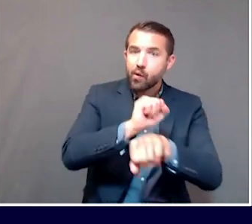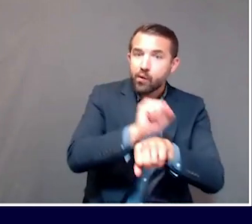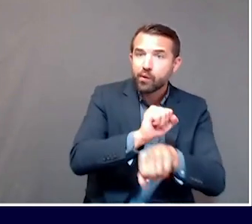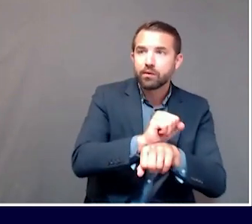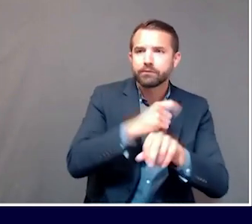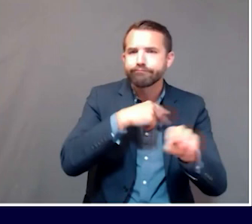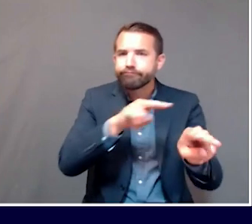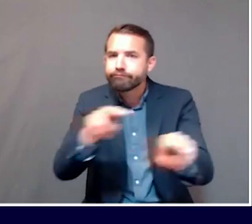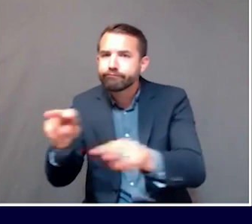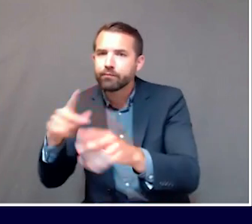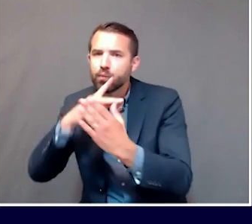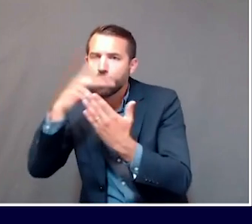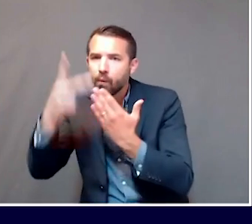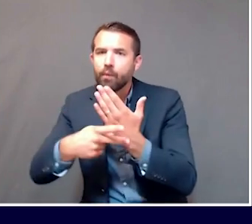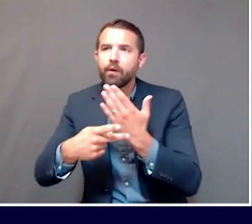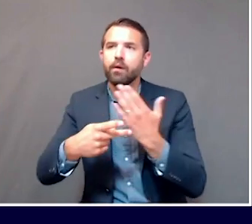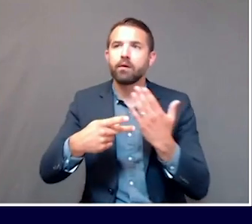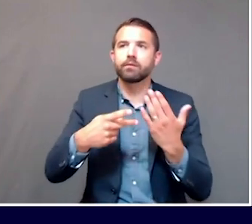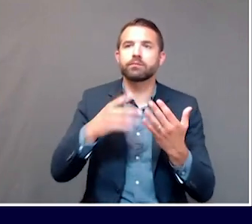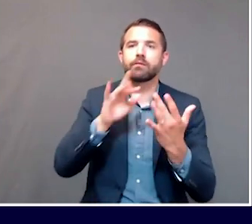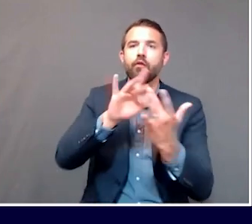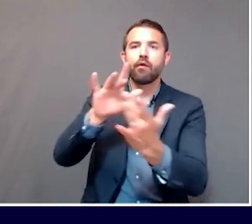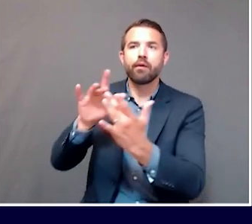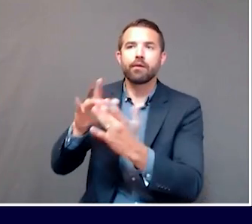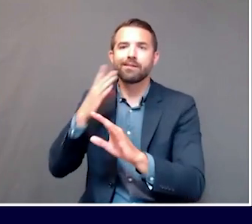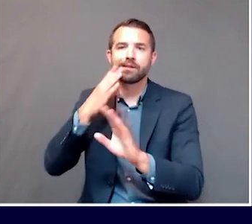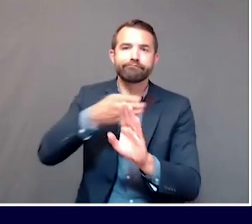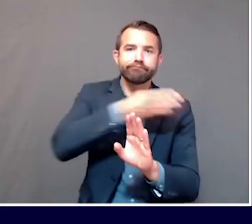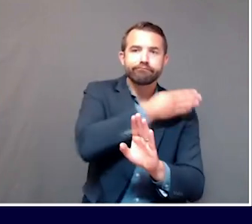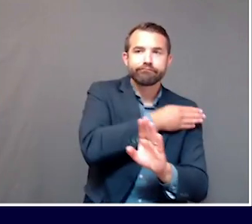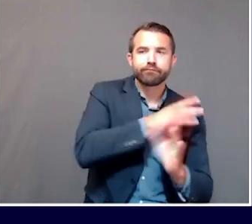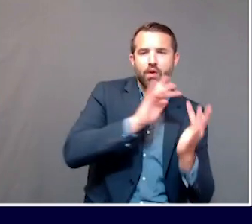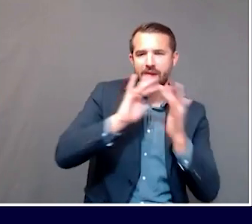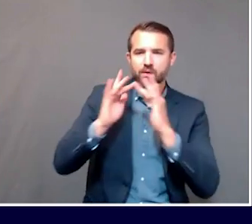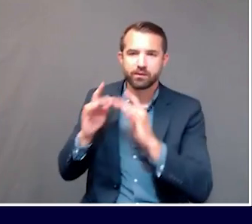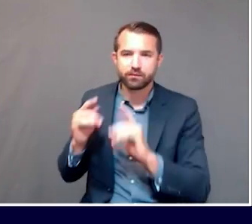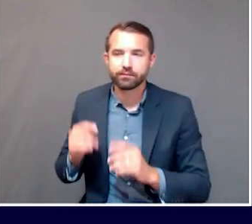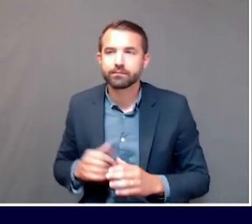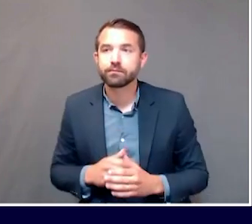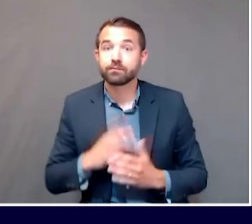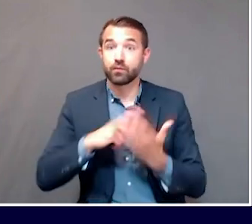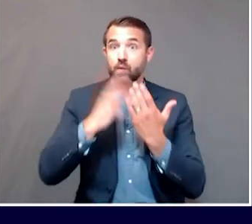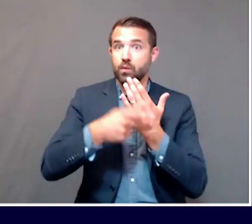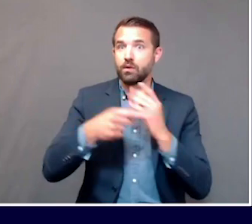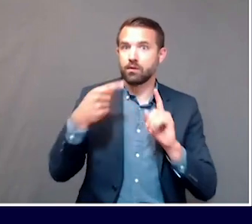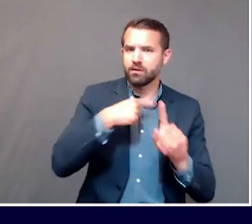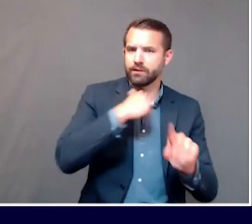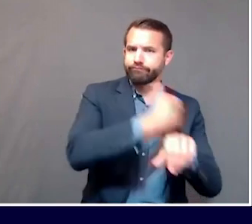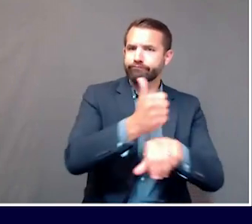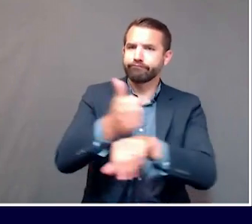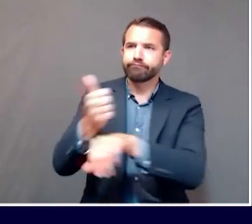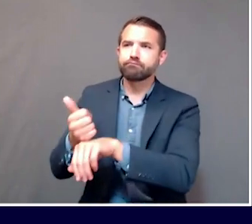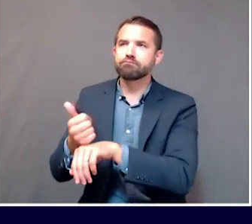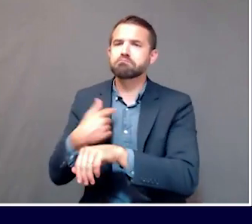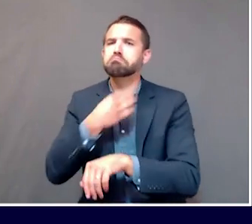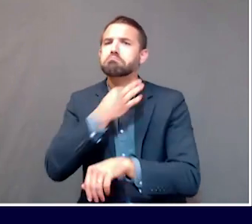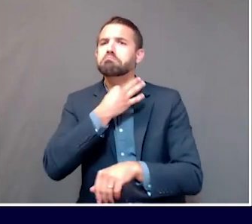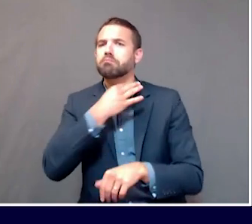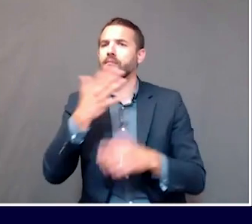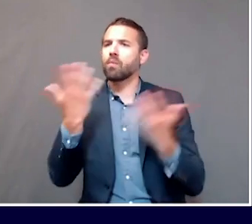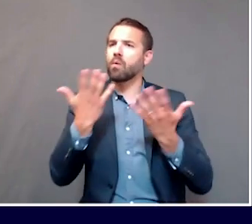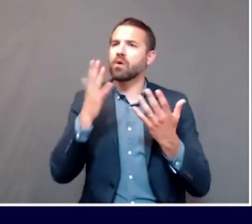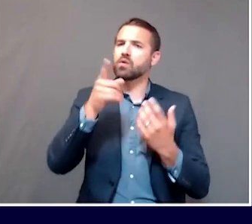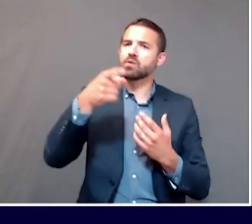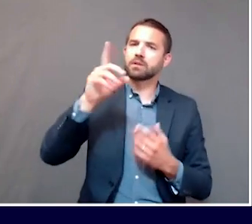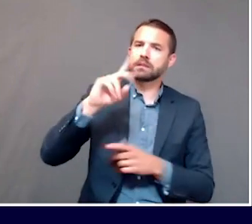non-residents. So I'm wondering if you could give an update on where the project stands and the role DHHS hopes to play in that